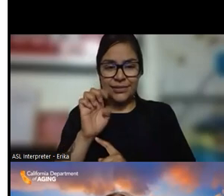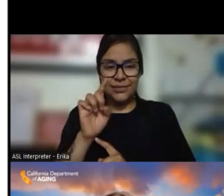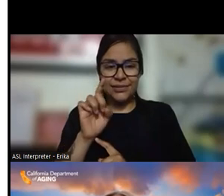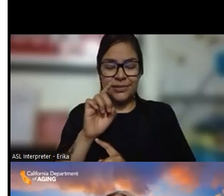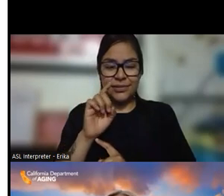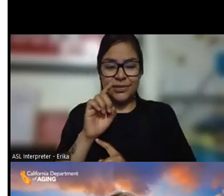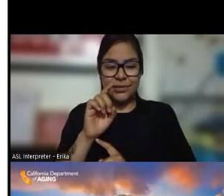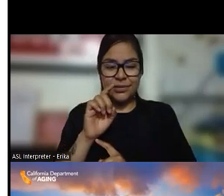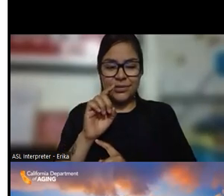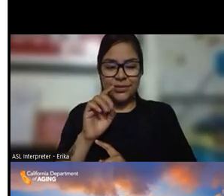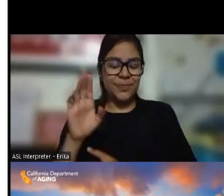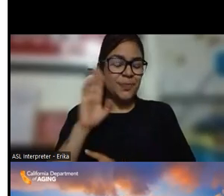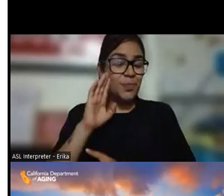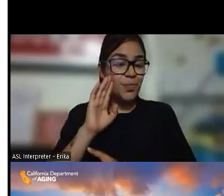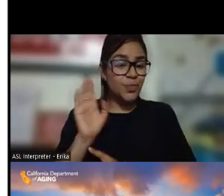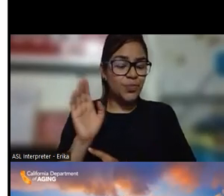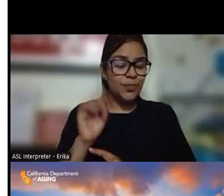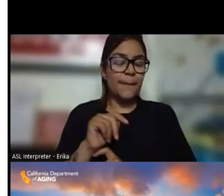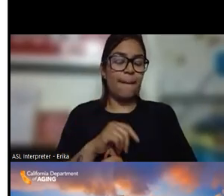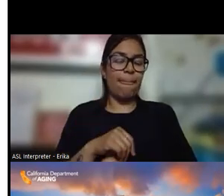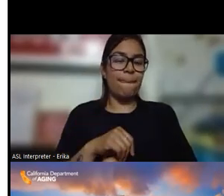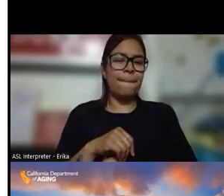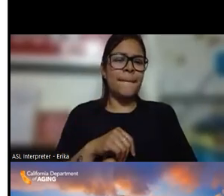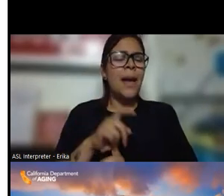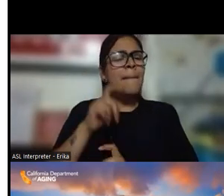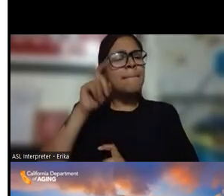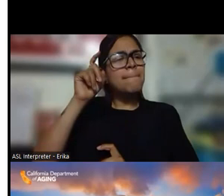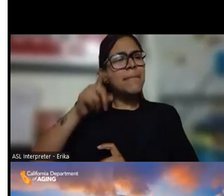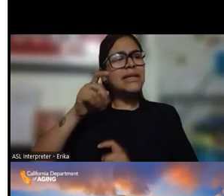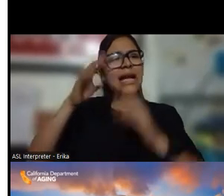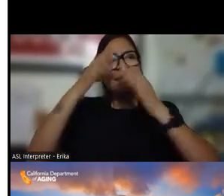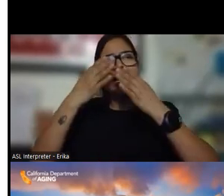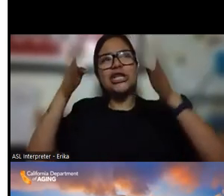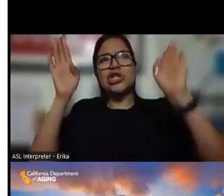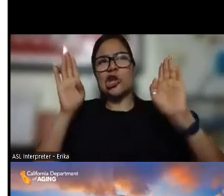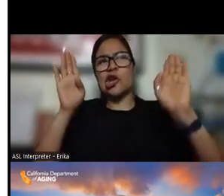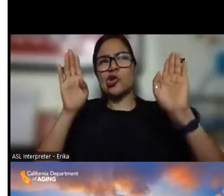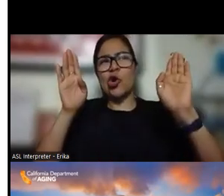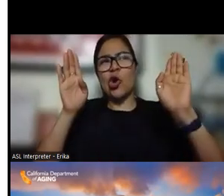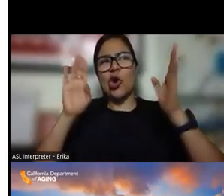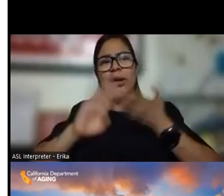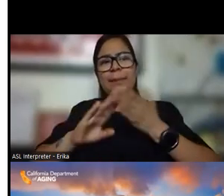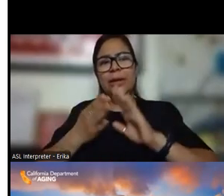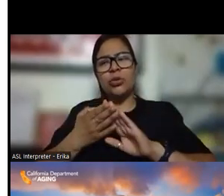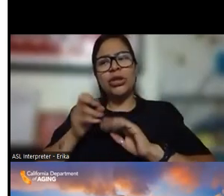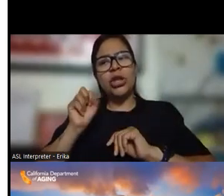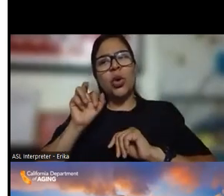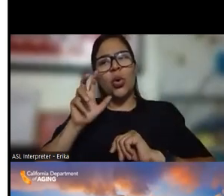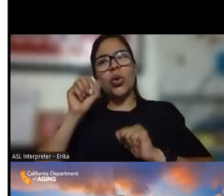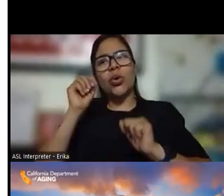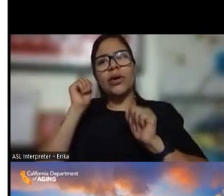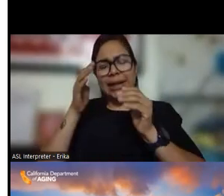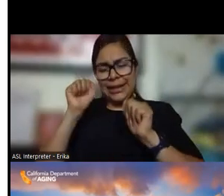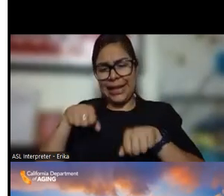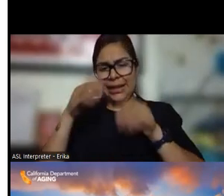Would could like does it have to be like general population, or could it be like specific populations like